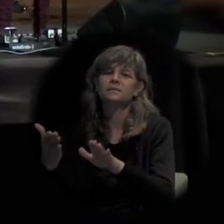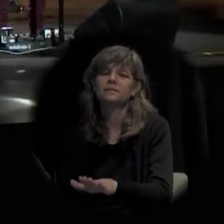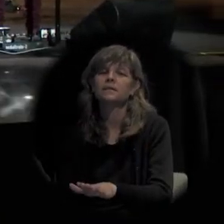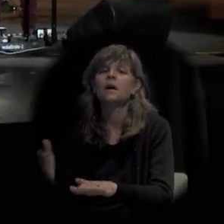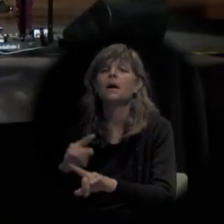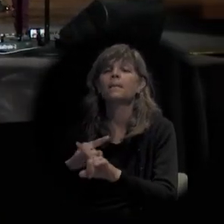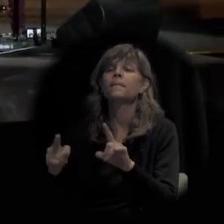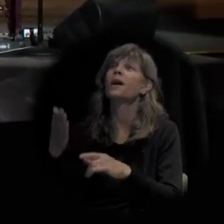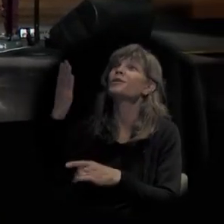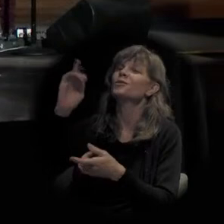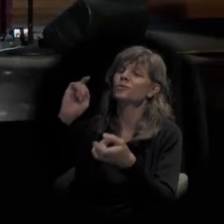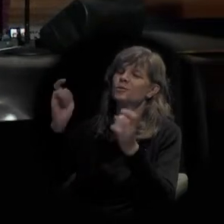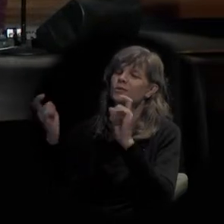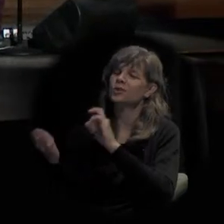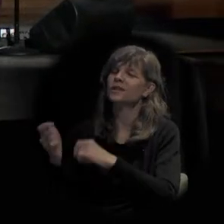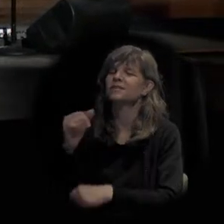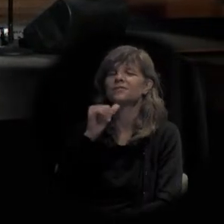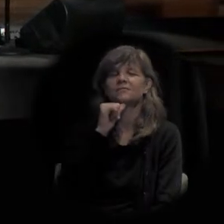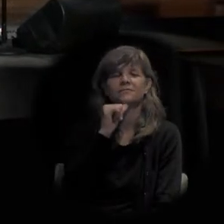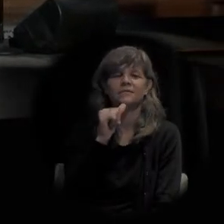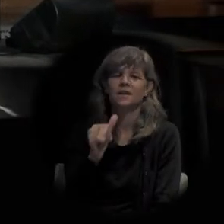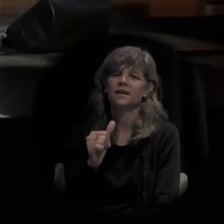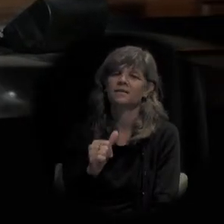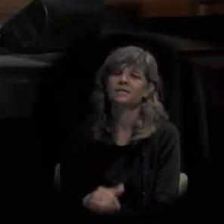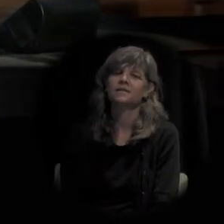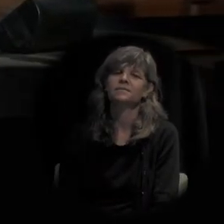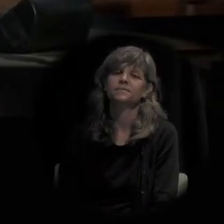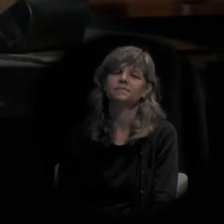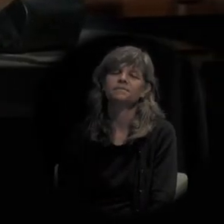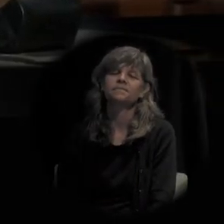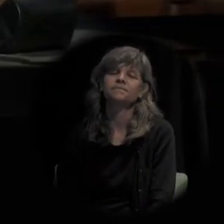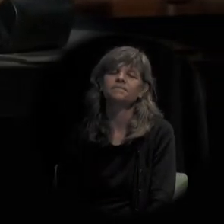perish, but not change a thing.